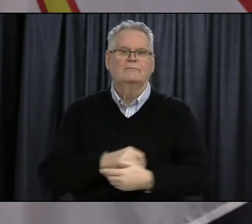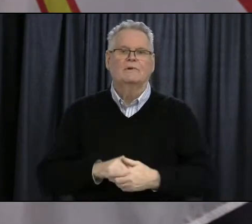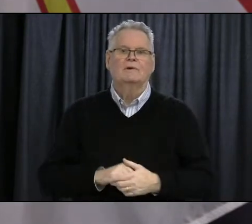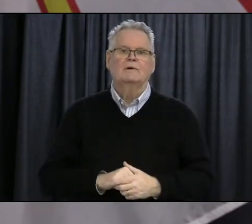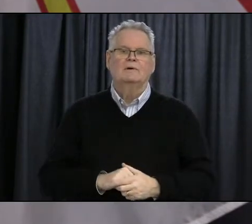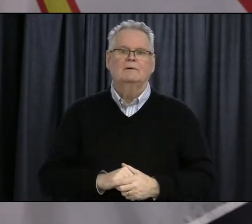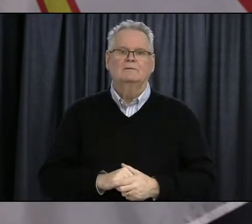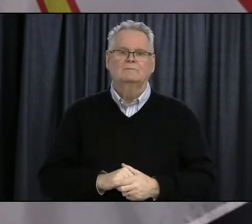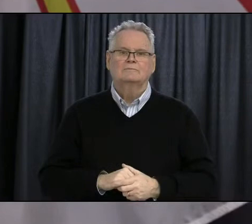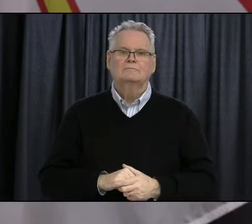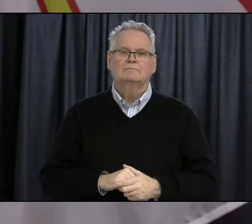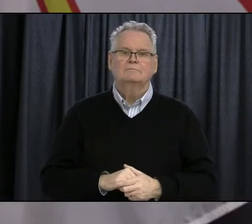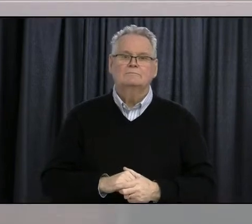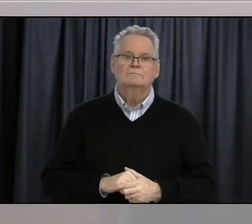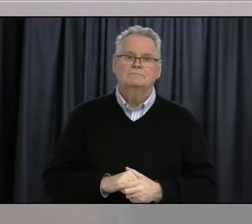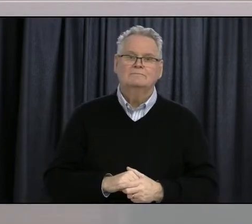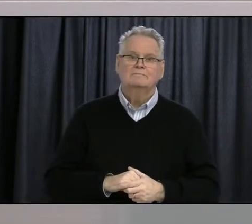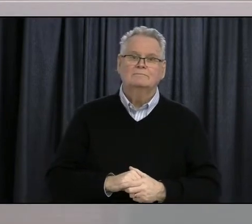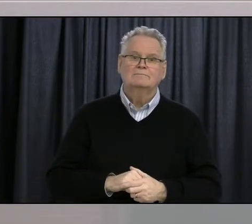to get your flu shot. Sorry.